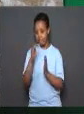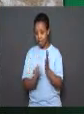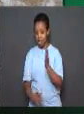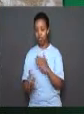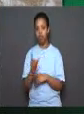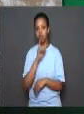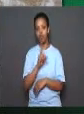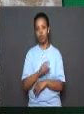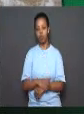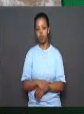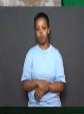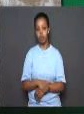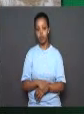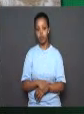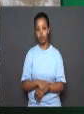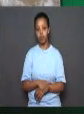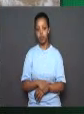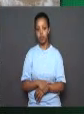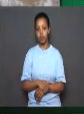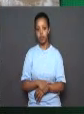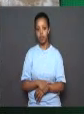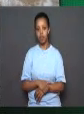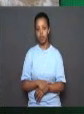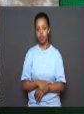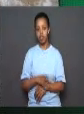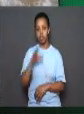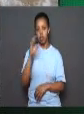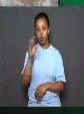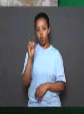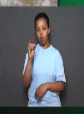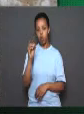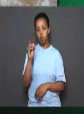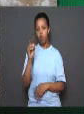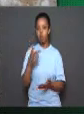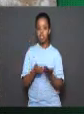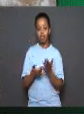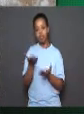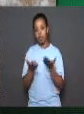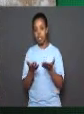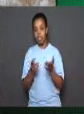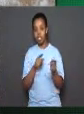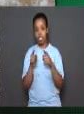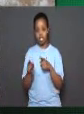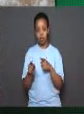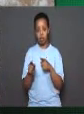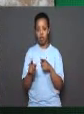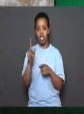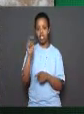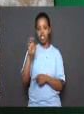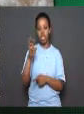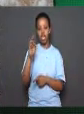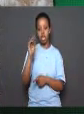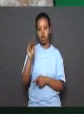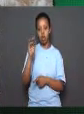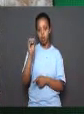Celsius. In comparison, some thermophilic bacteria that live